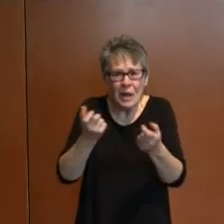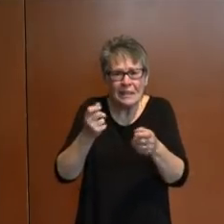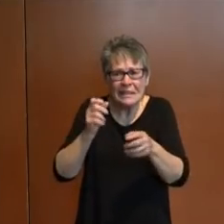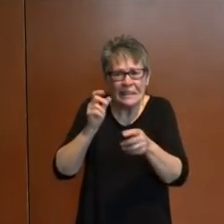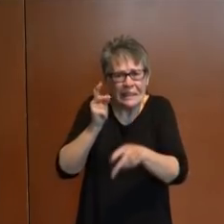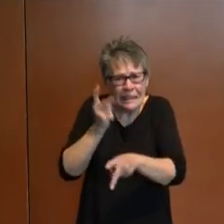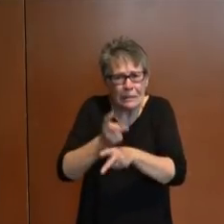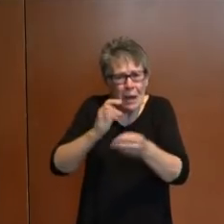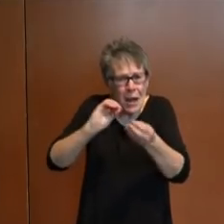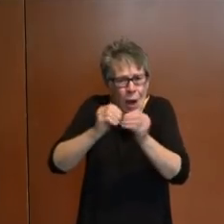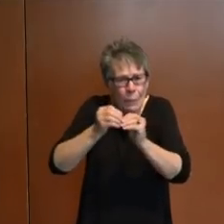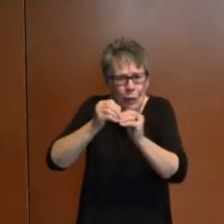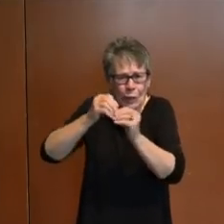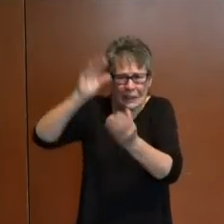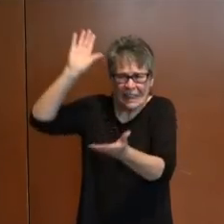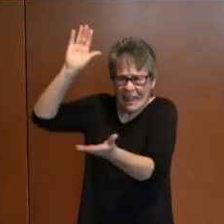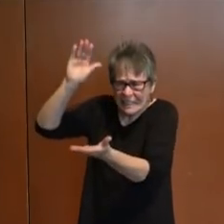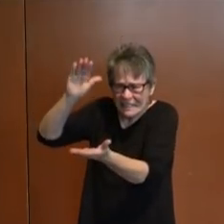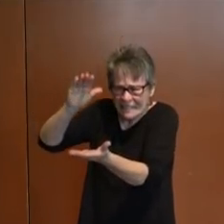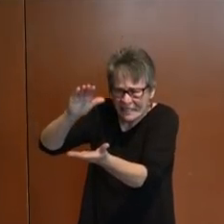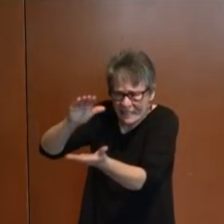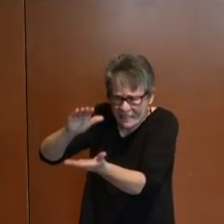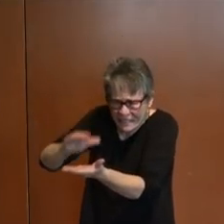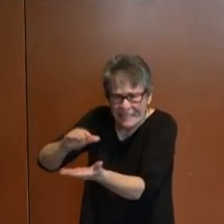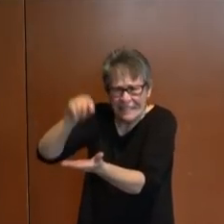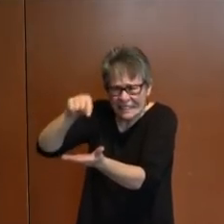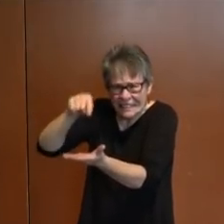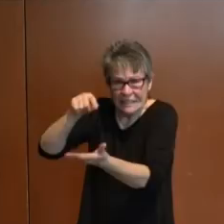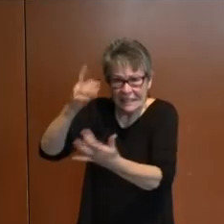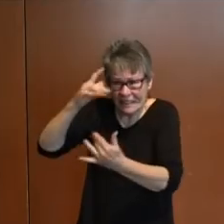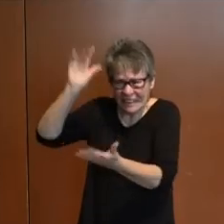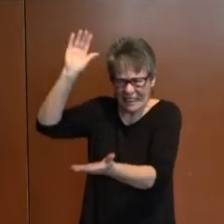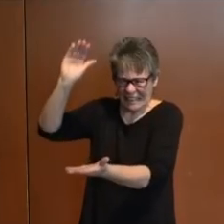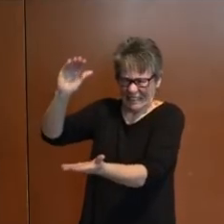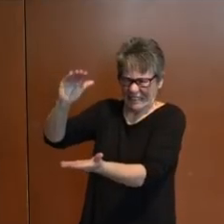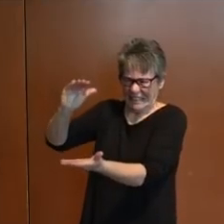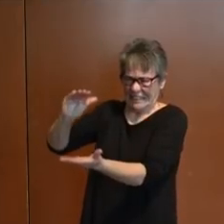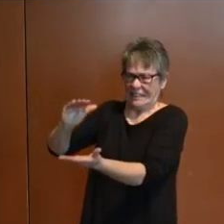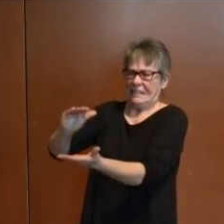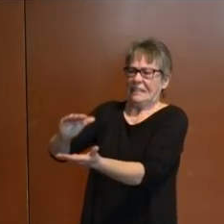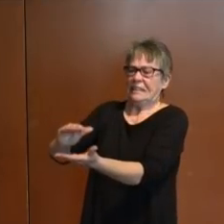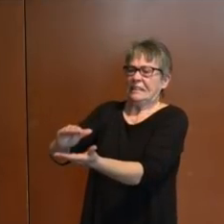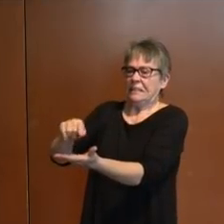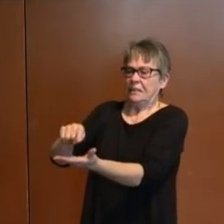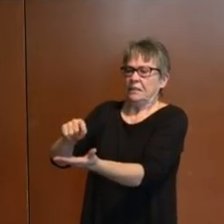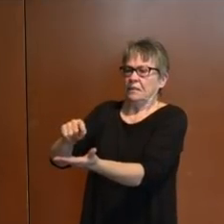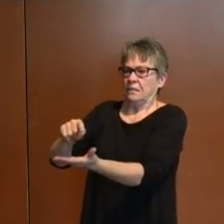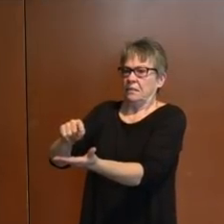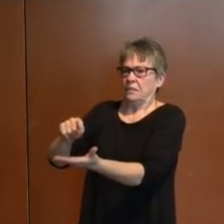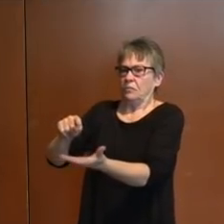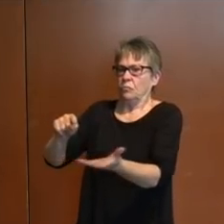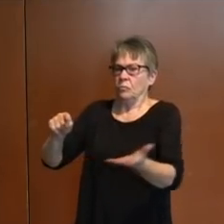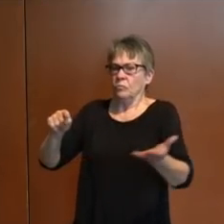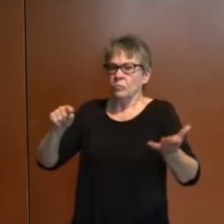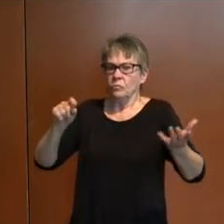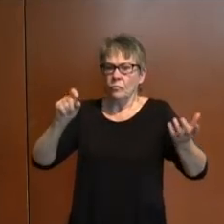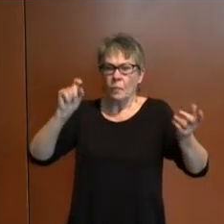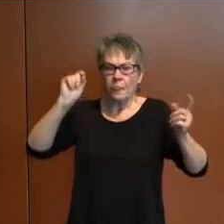as humanly possible. And we can't do it alone. We need you all to continue doing what you're doing. Thank you.